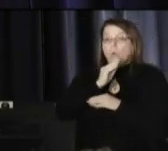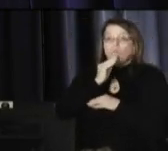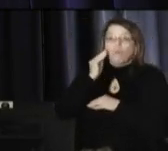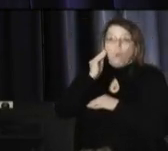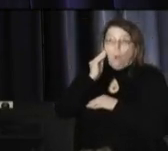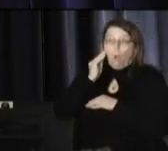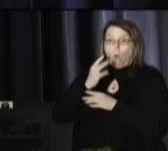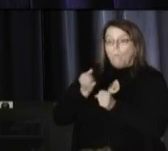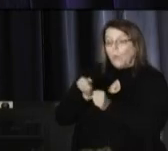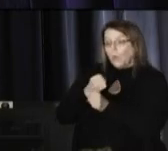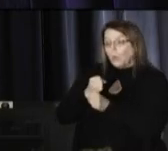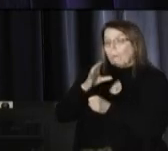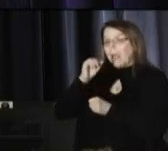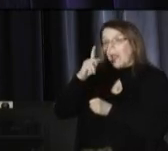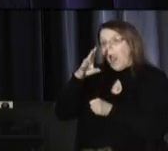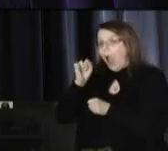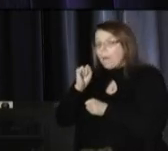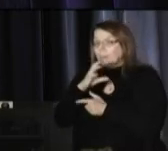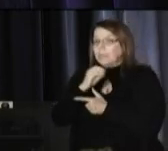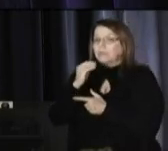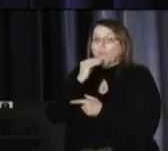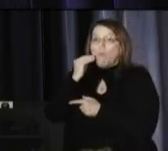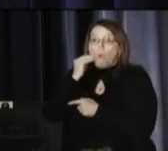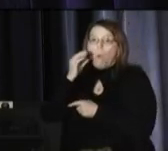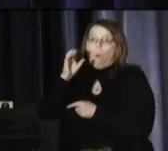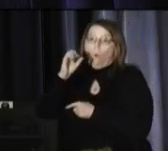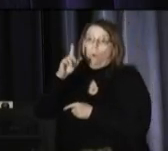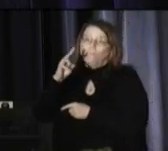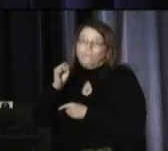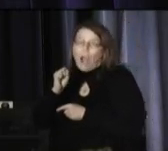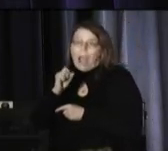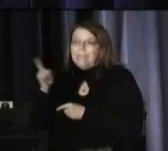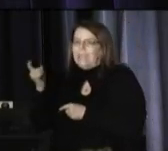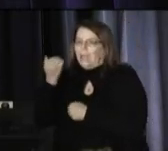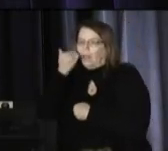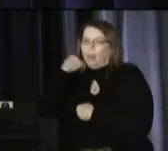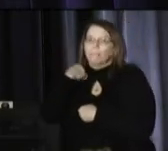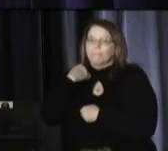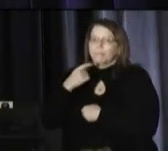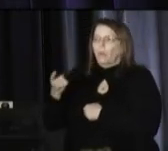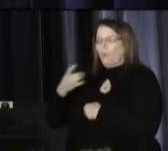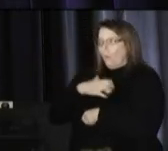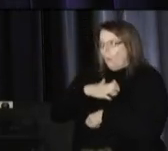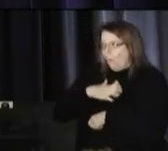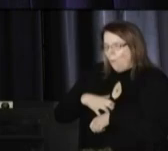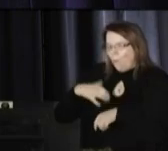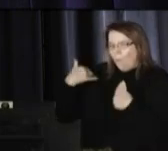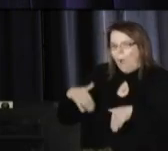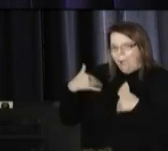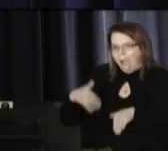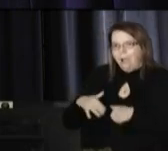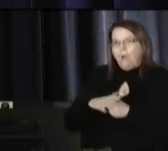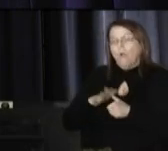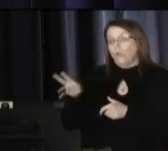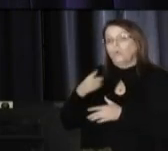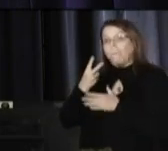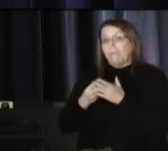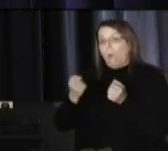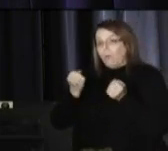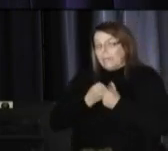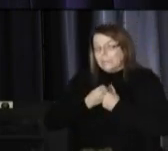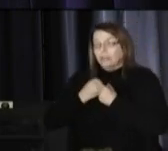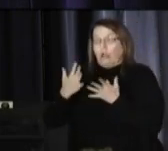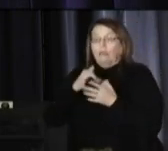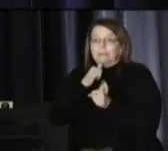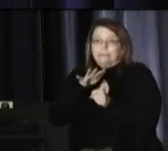make omelets and home fries, which he devours. His appetite is magnificent. Then, even though you're both exhausted and sleep